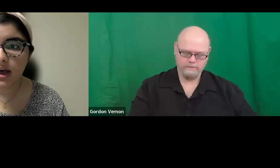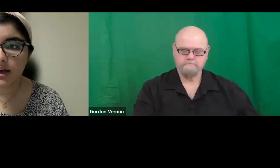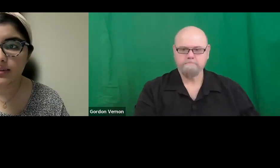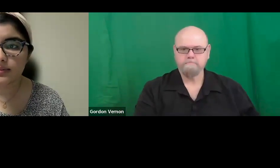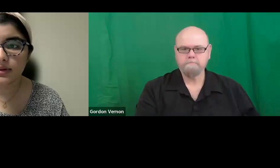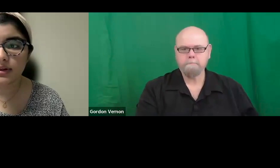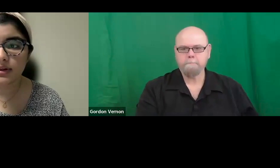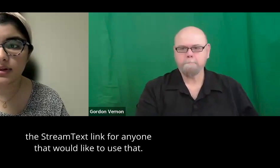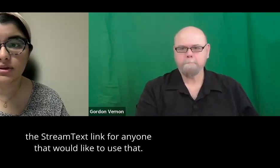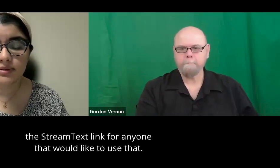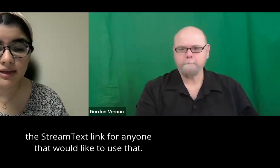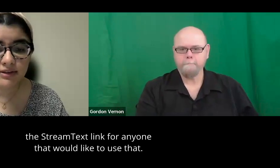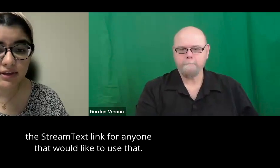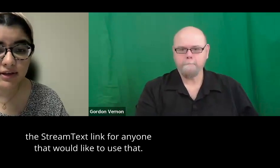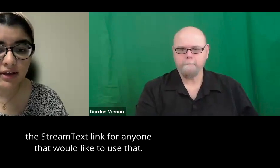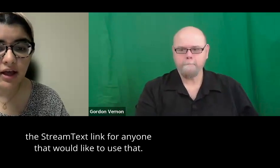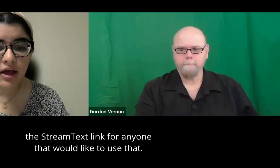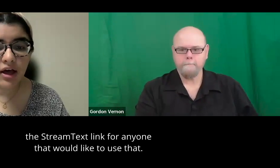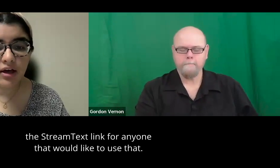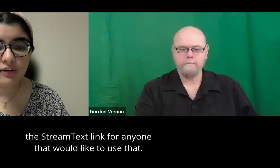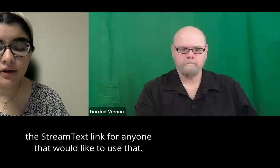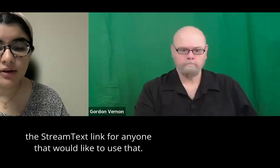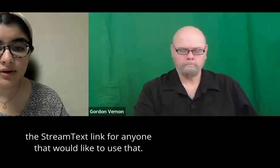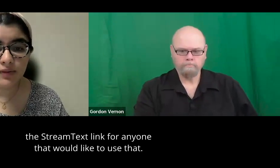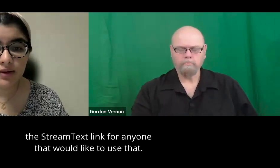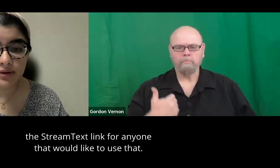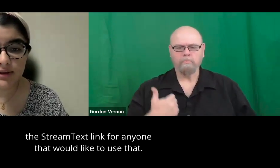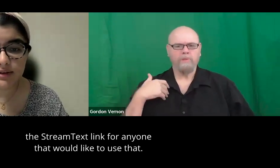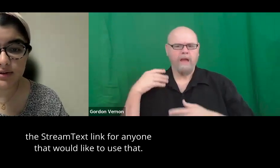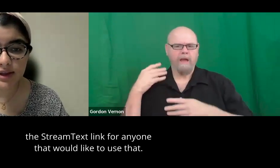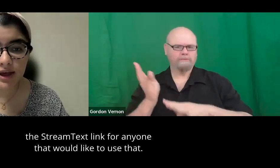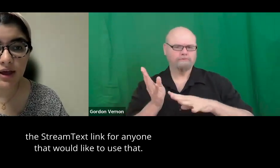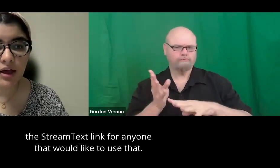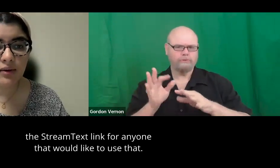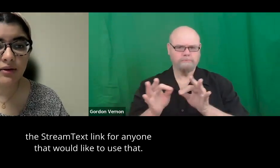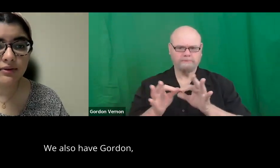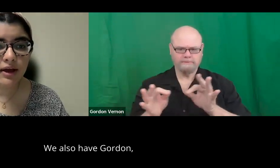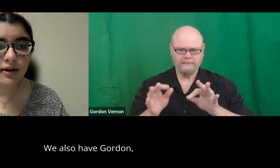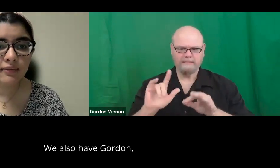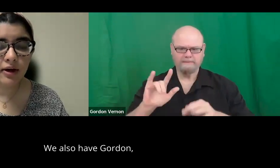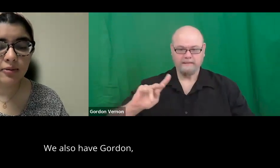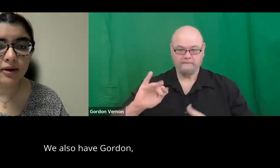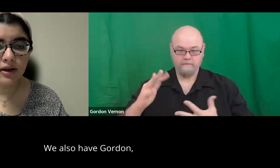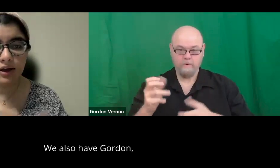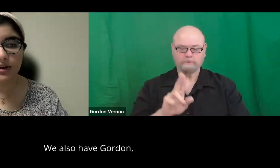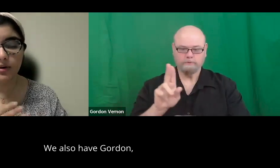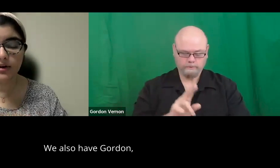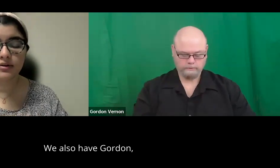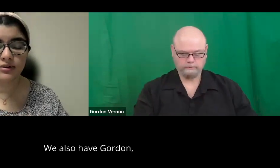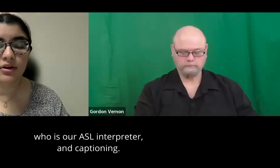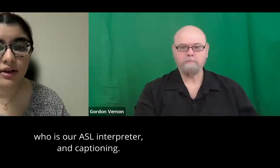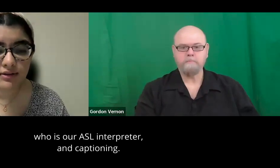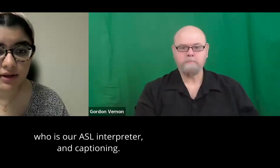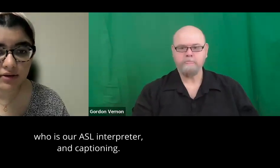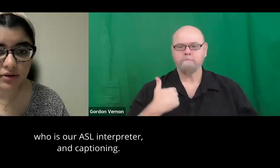chat the stream text link for anyone that would like to use that. We also have